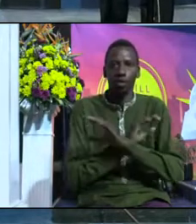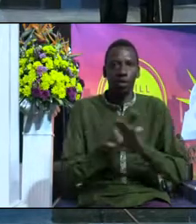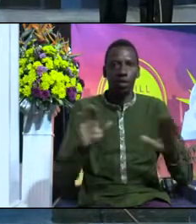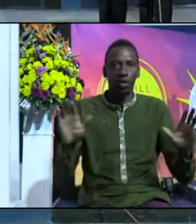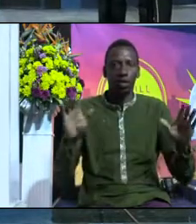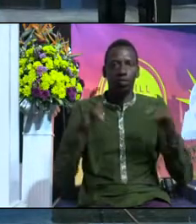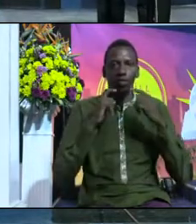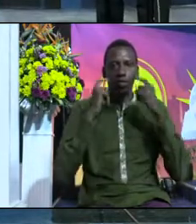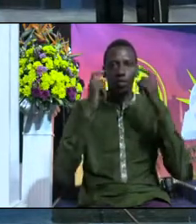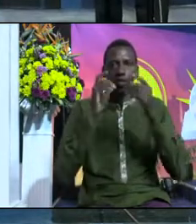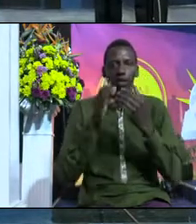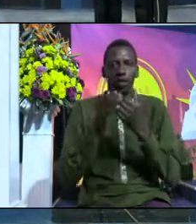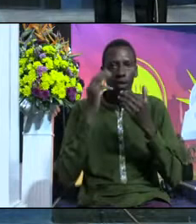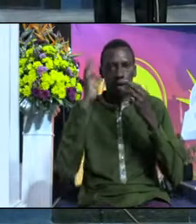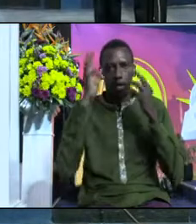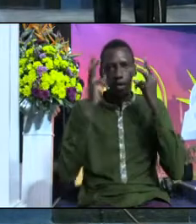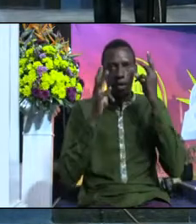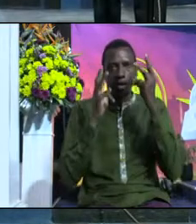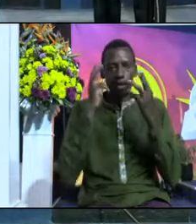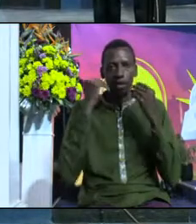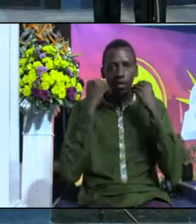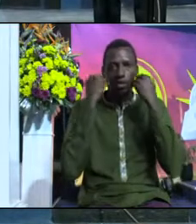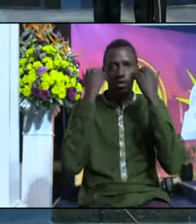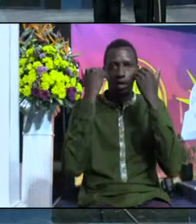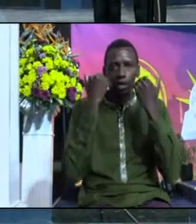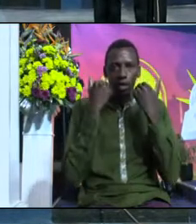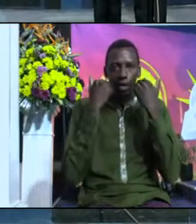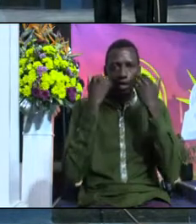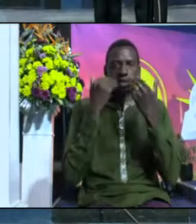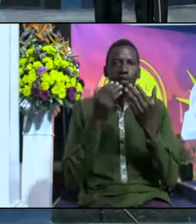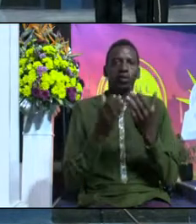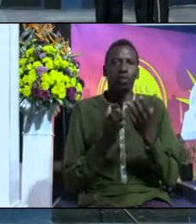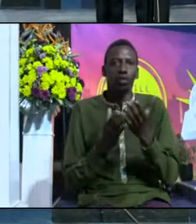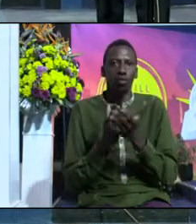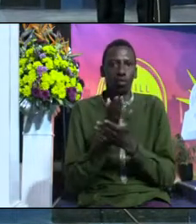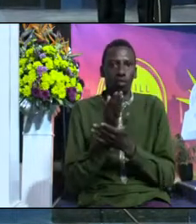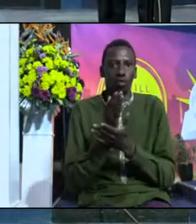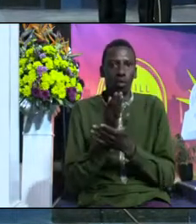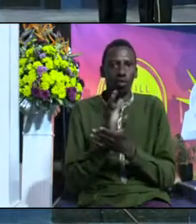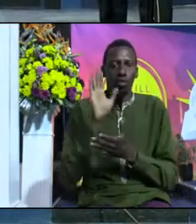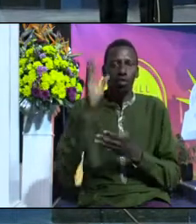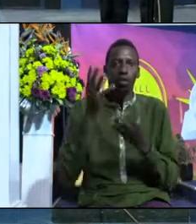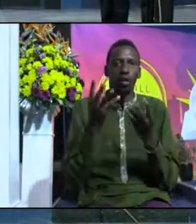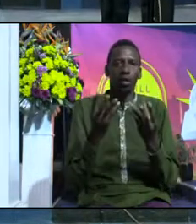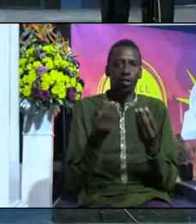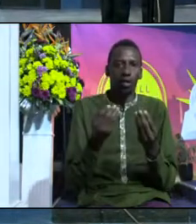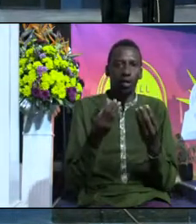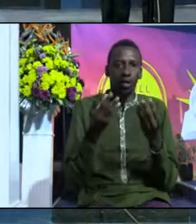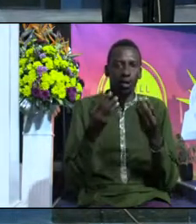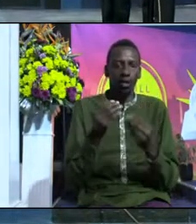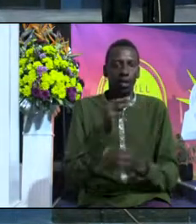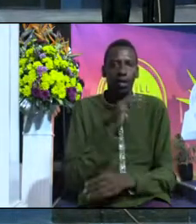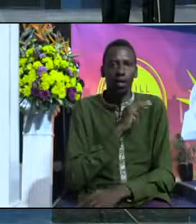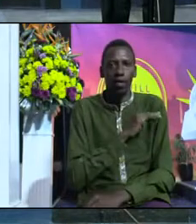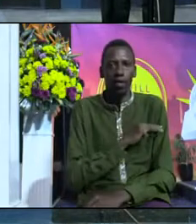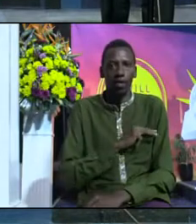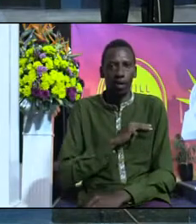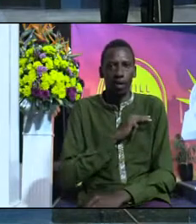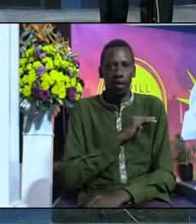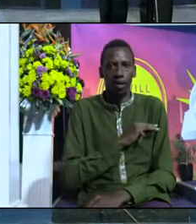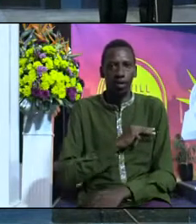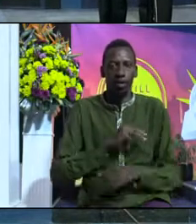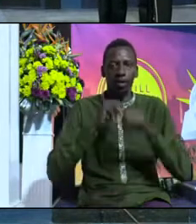no sinful care distress. Through thy